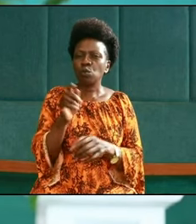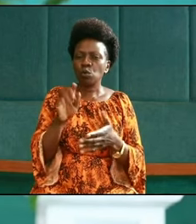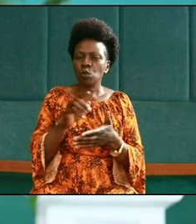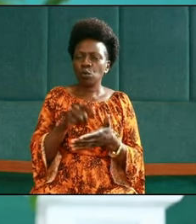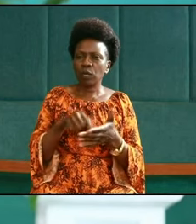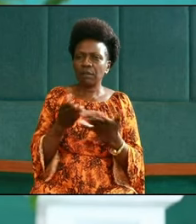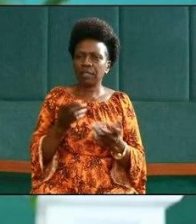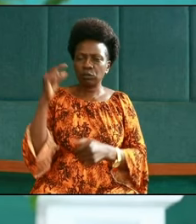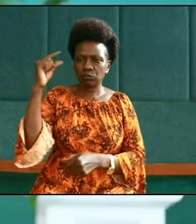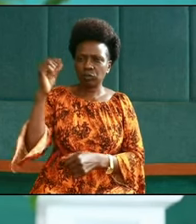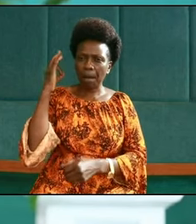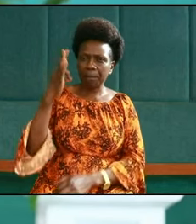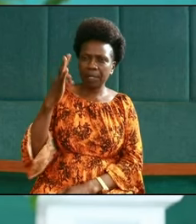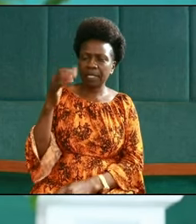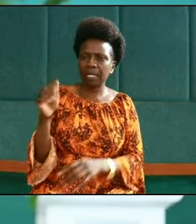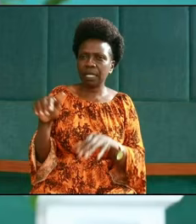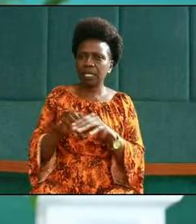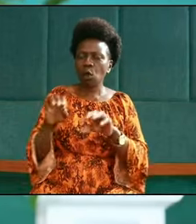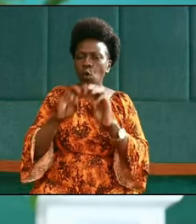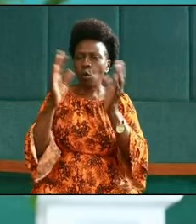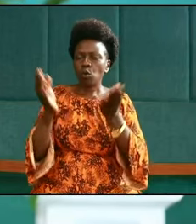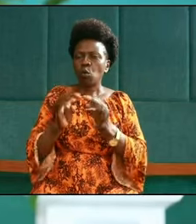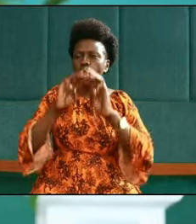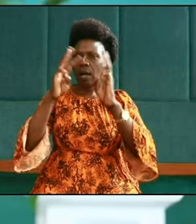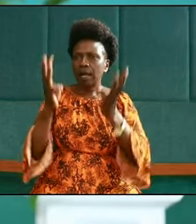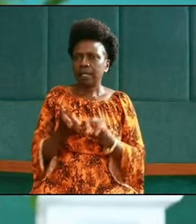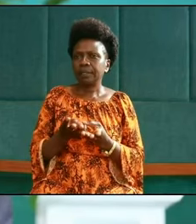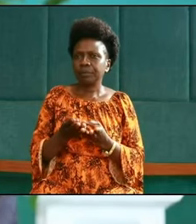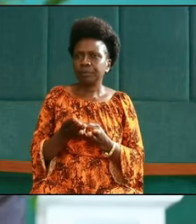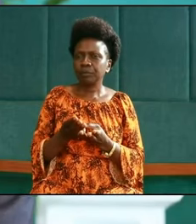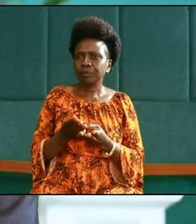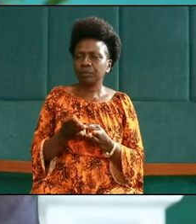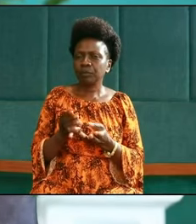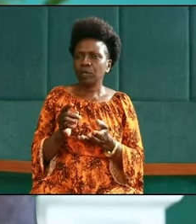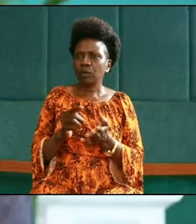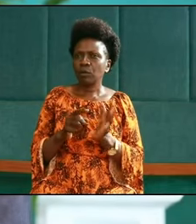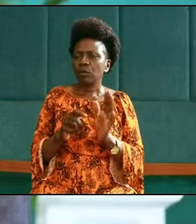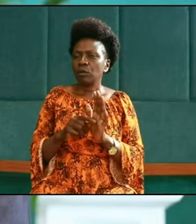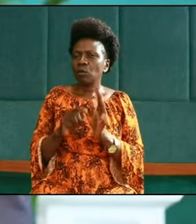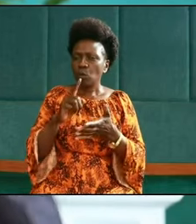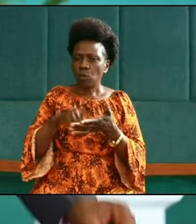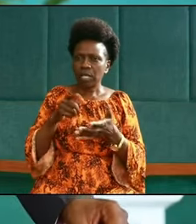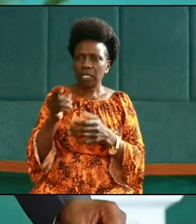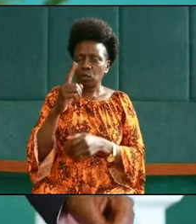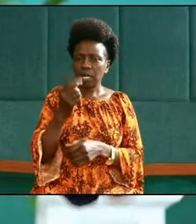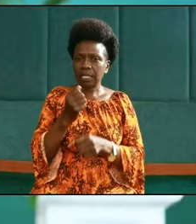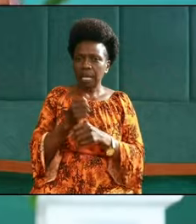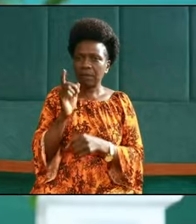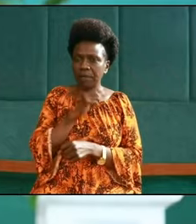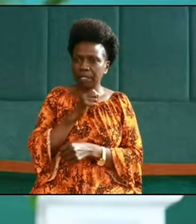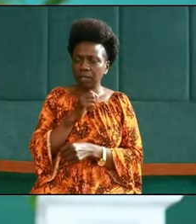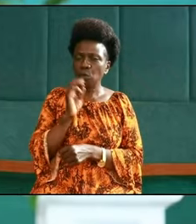this gospel is preached in the whole world, what this woman has done will